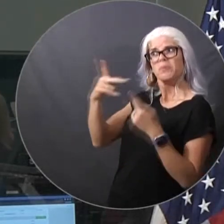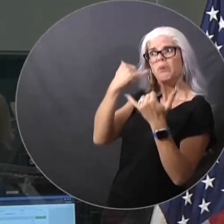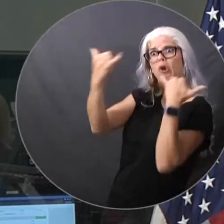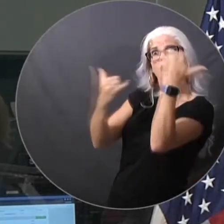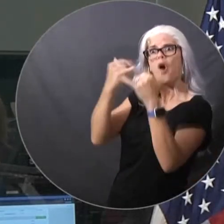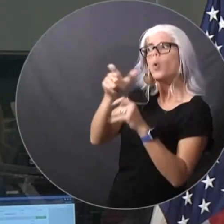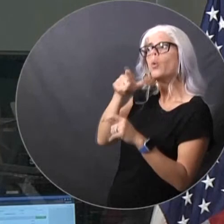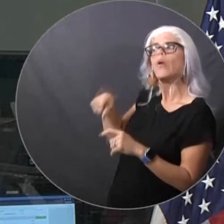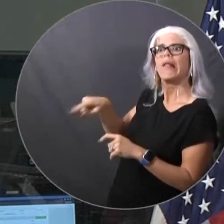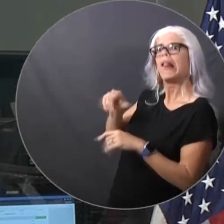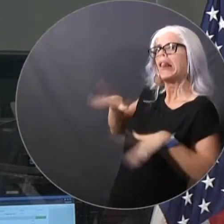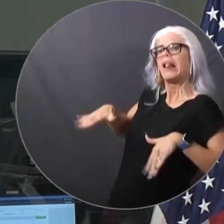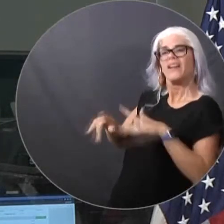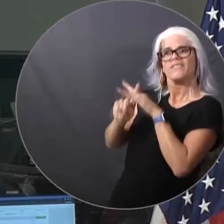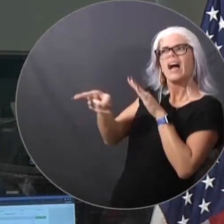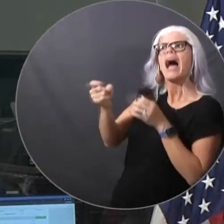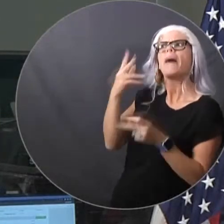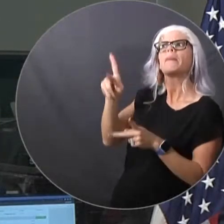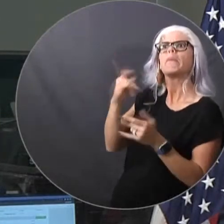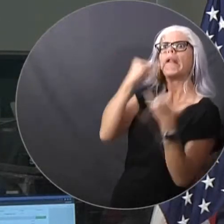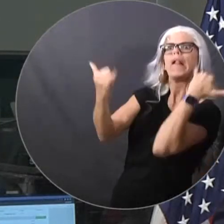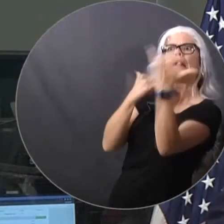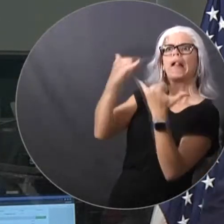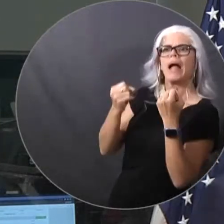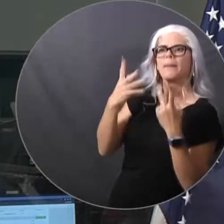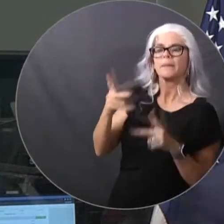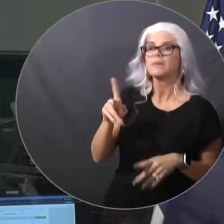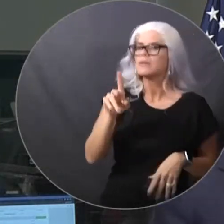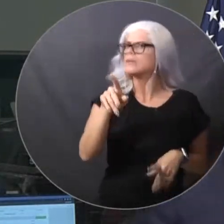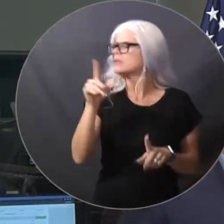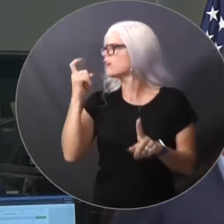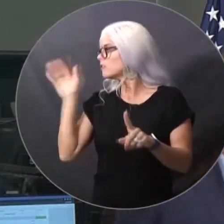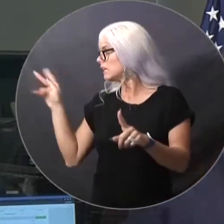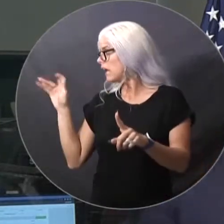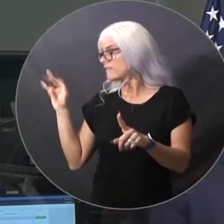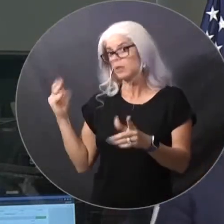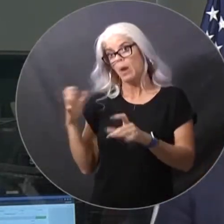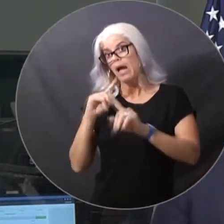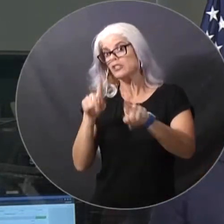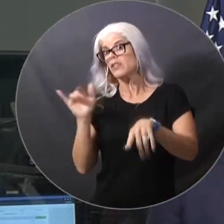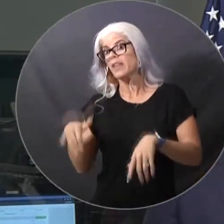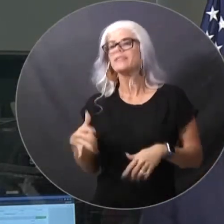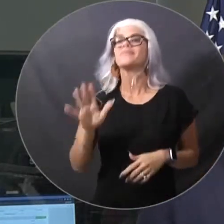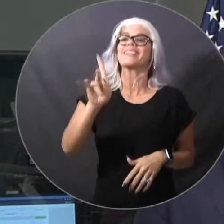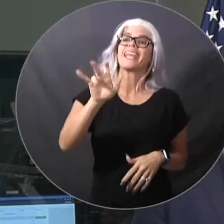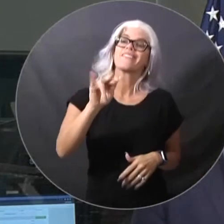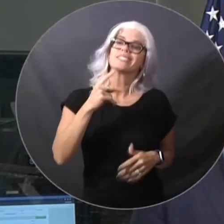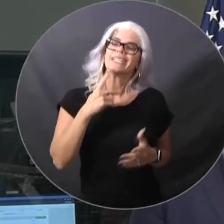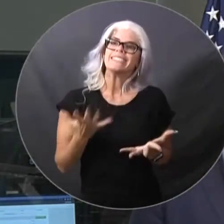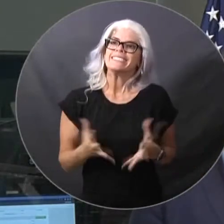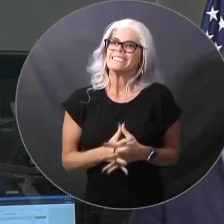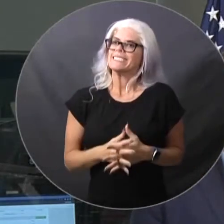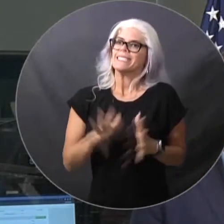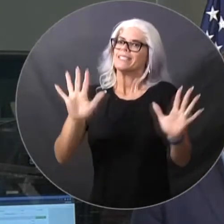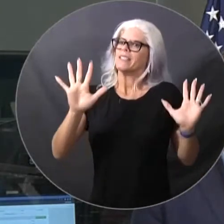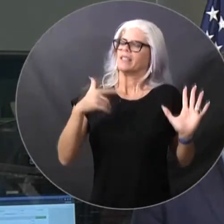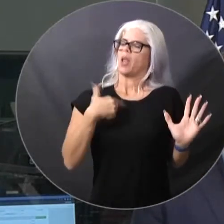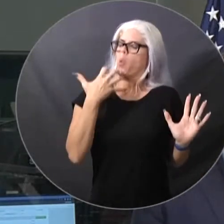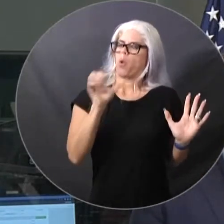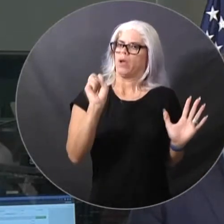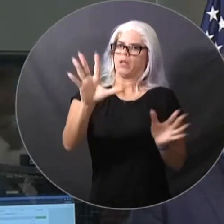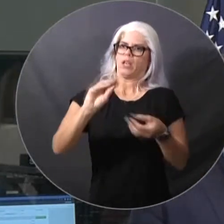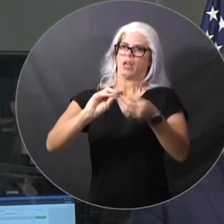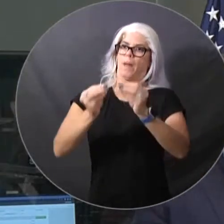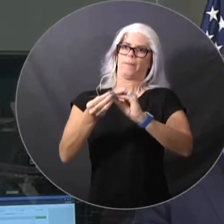calls people were we talking about here? Kevin, you want to take that? So right now, I don't want to give you a solid number because it'd be a guess. I